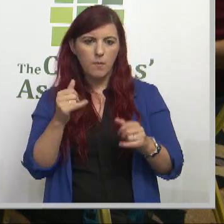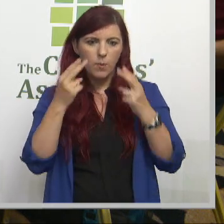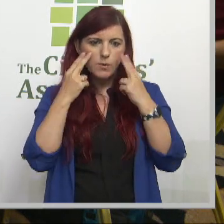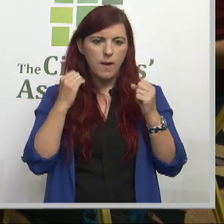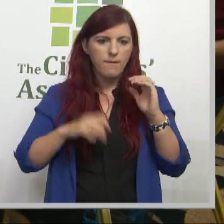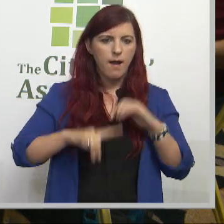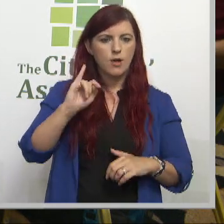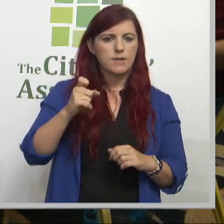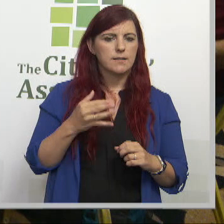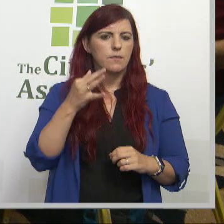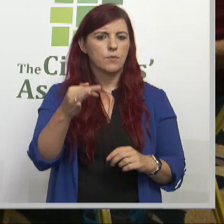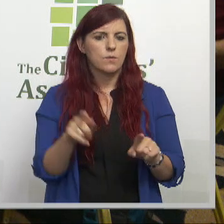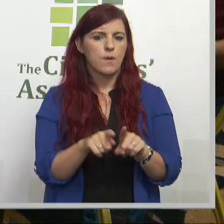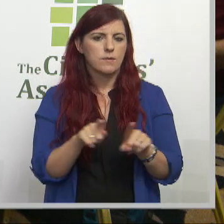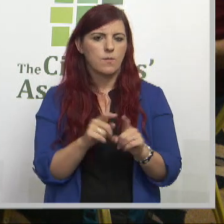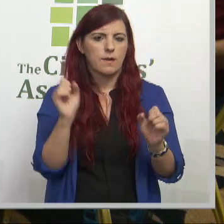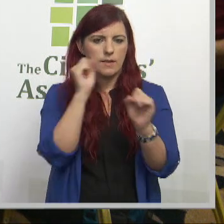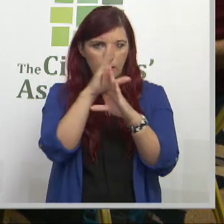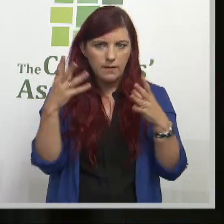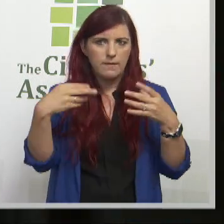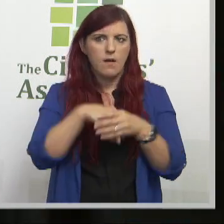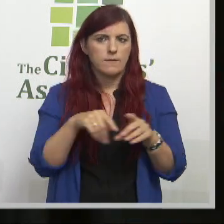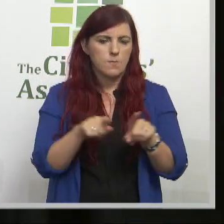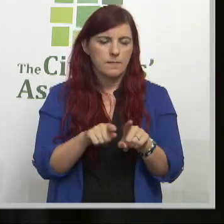There are clear trade-offs involved and no free lunch.